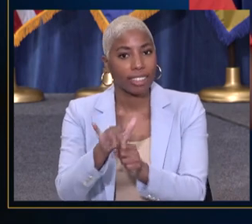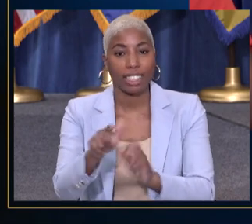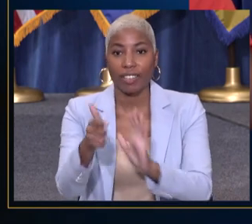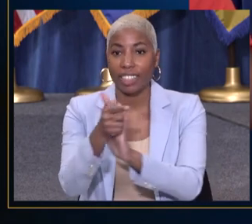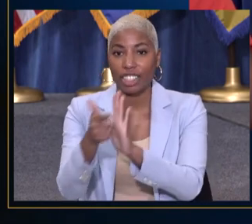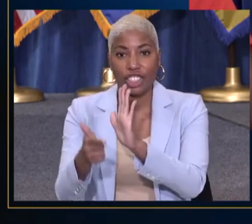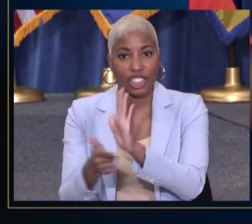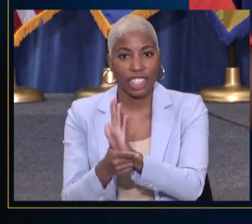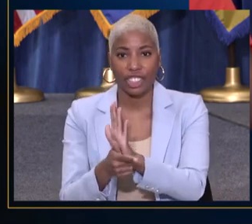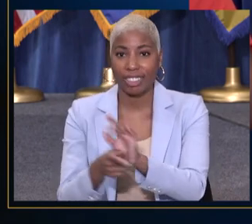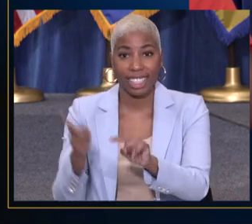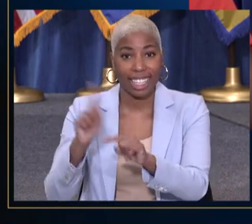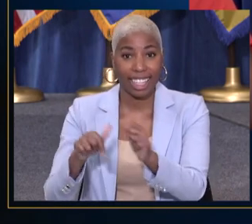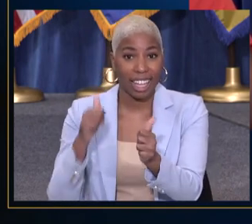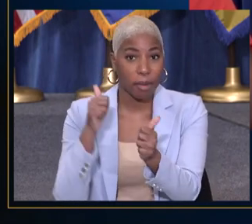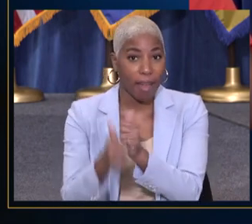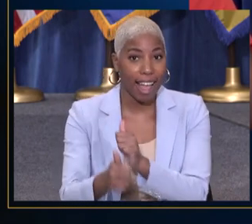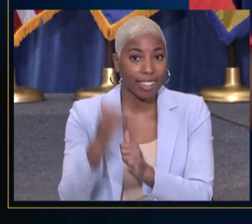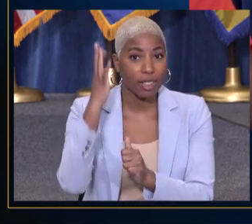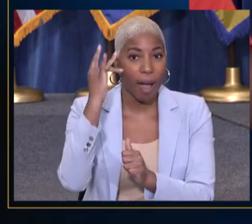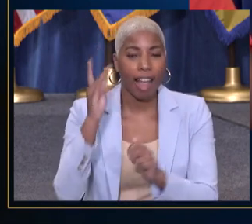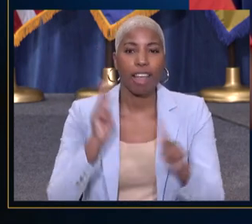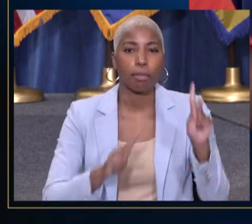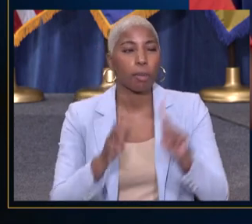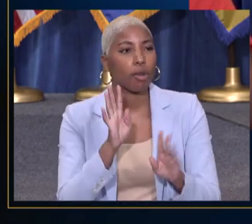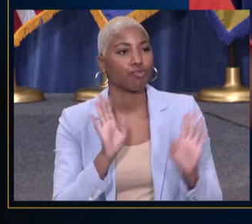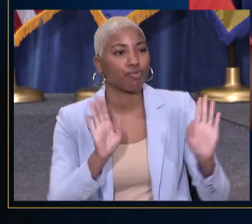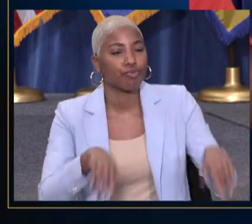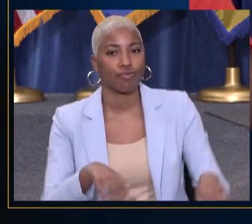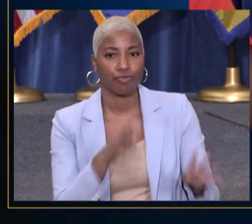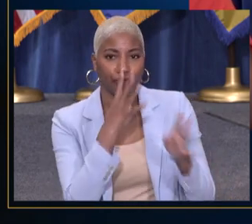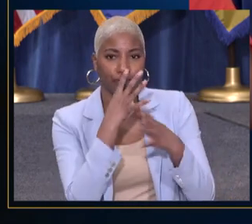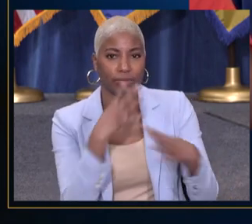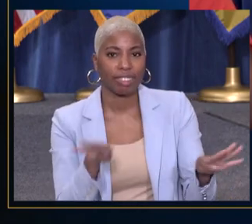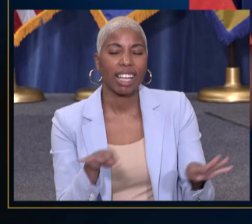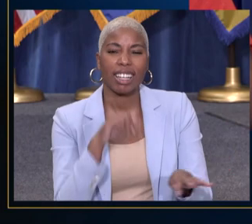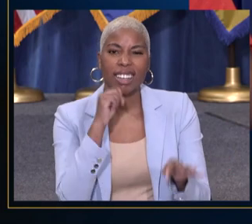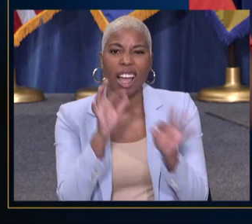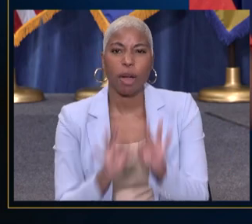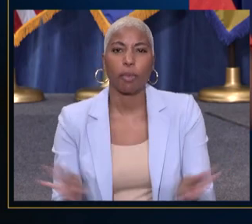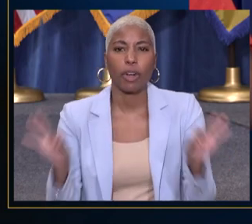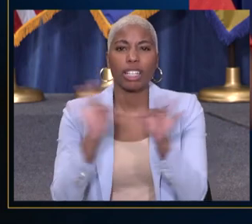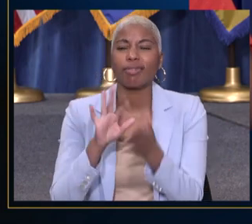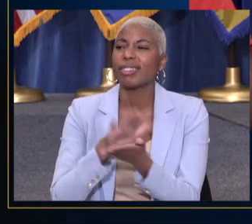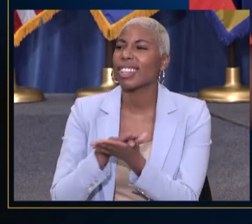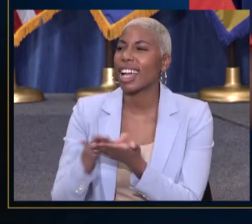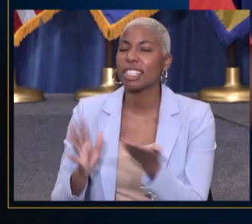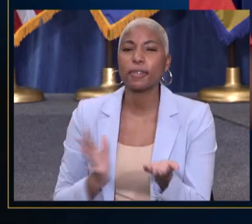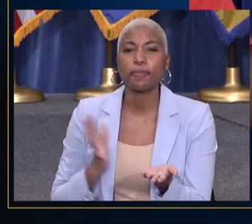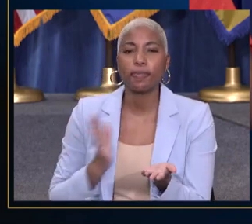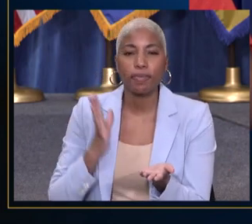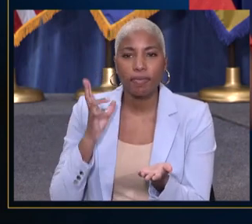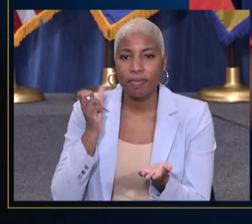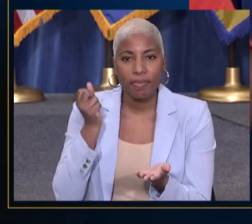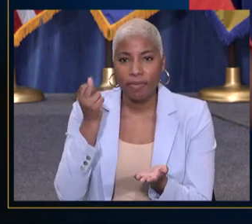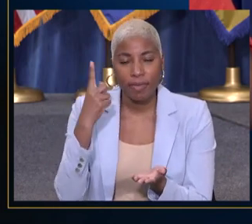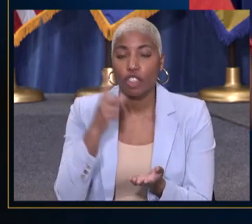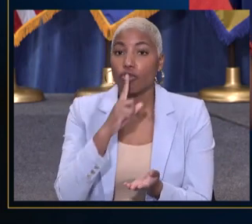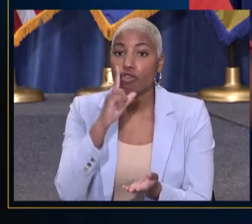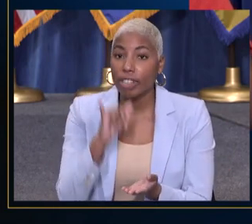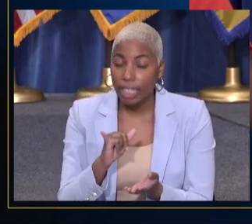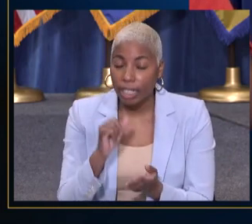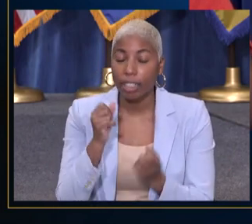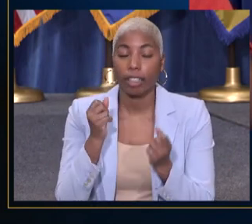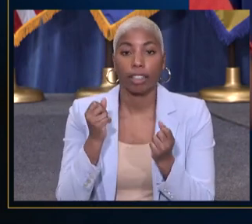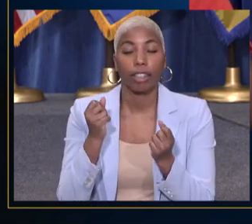can never get passed because people don't think it's important, because they think it's just really nice and social. But really